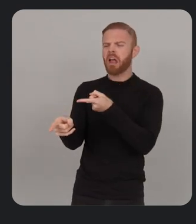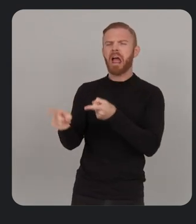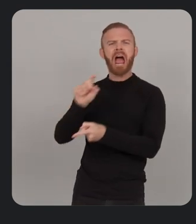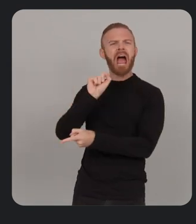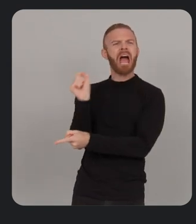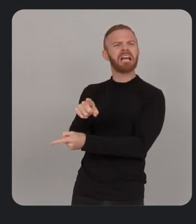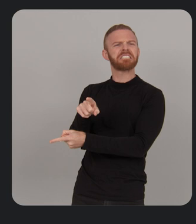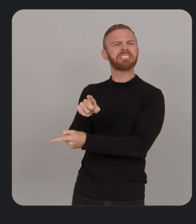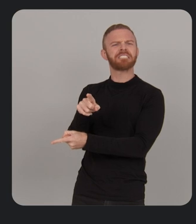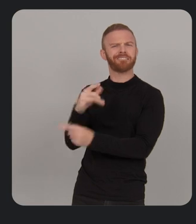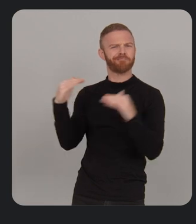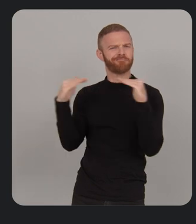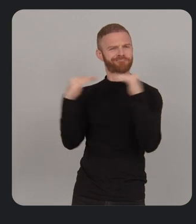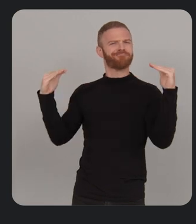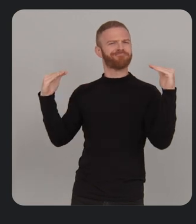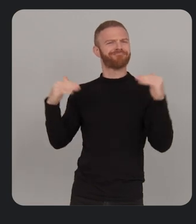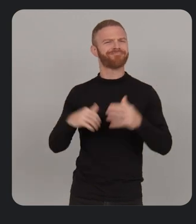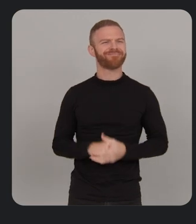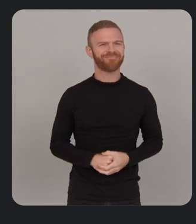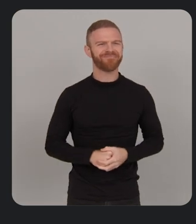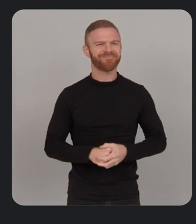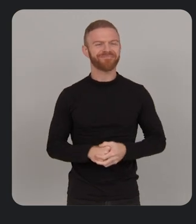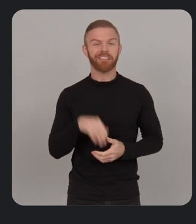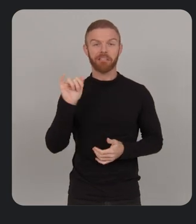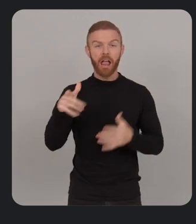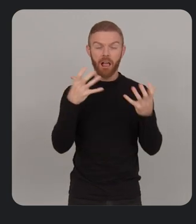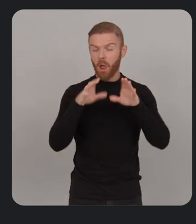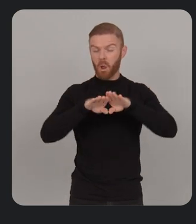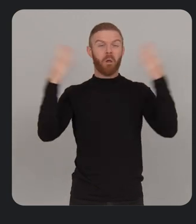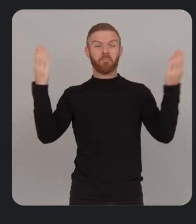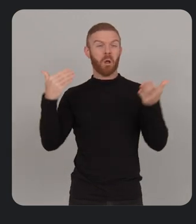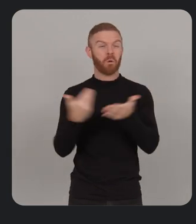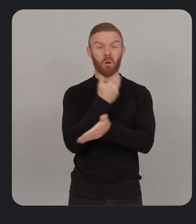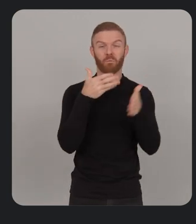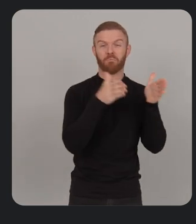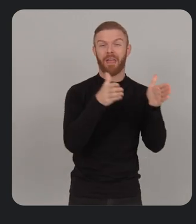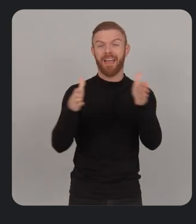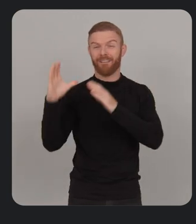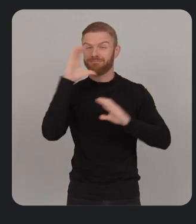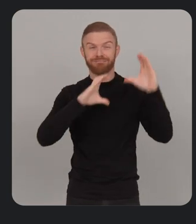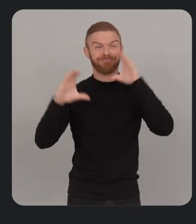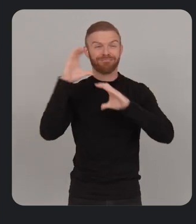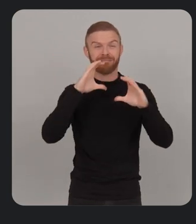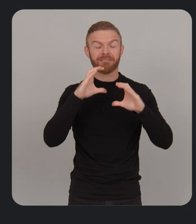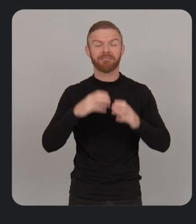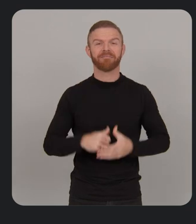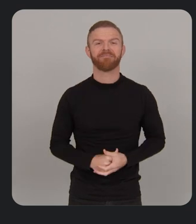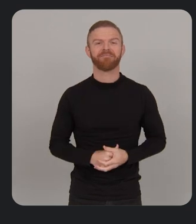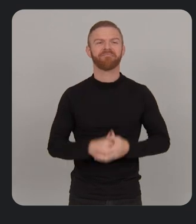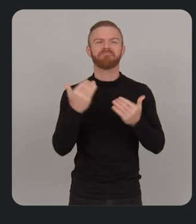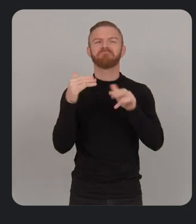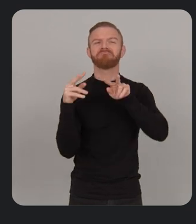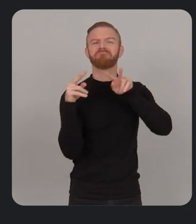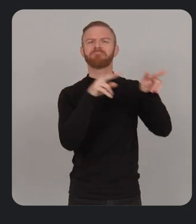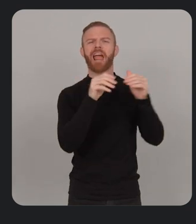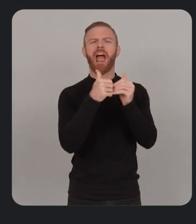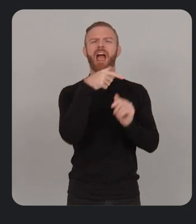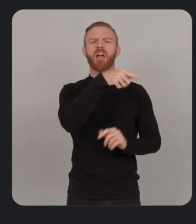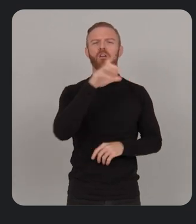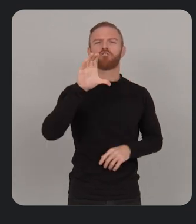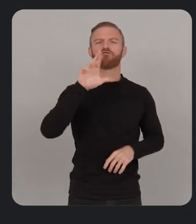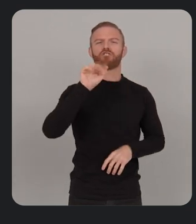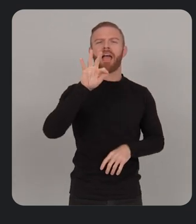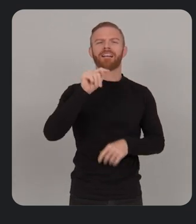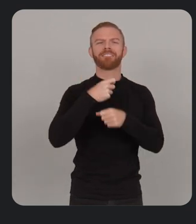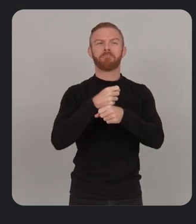something and ask a question about it. This opens up entirely new ways to search. Let's take a look at how one